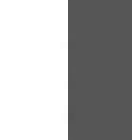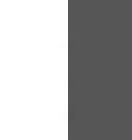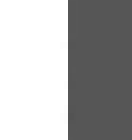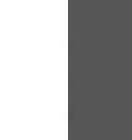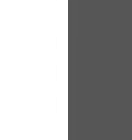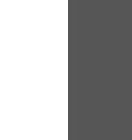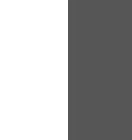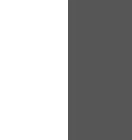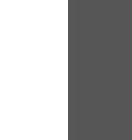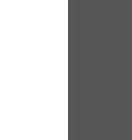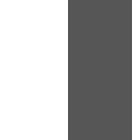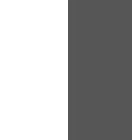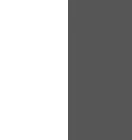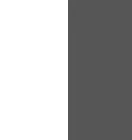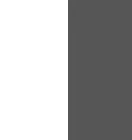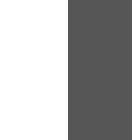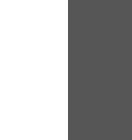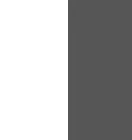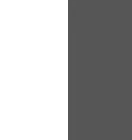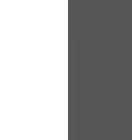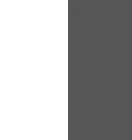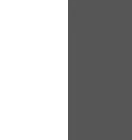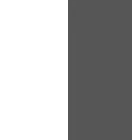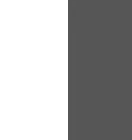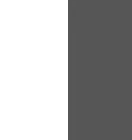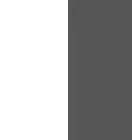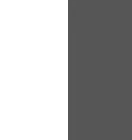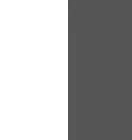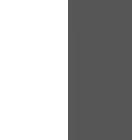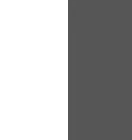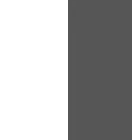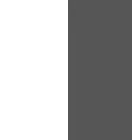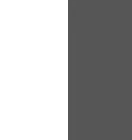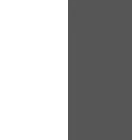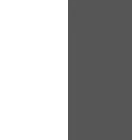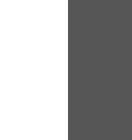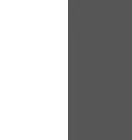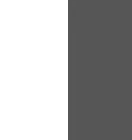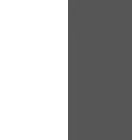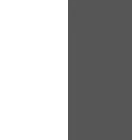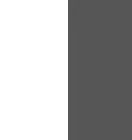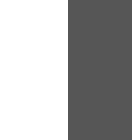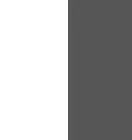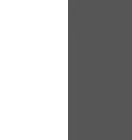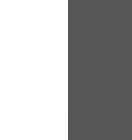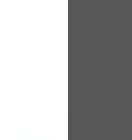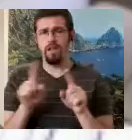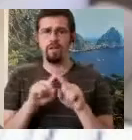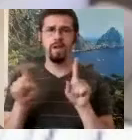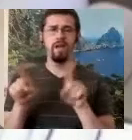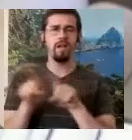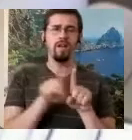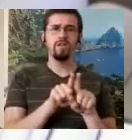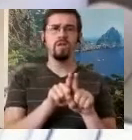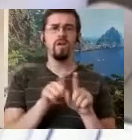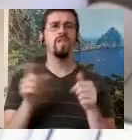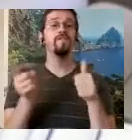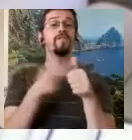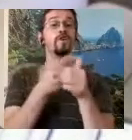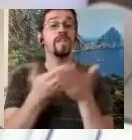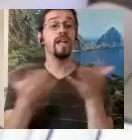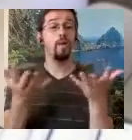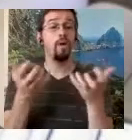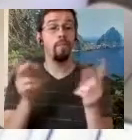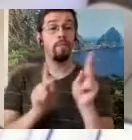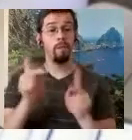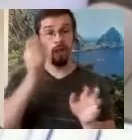so sorry. I'm sorry. Of course, it's been a really long day for me, so that's maybe partly. But it's also that the first thing I want everyone to